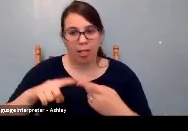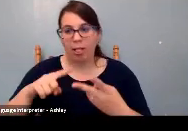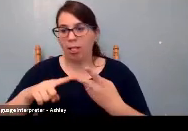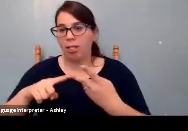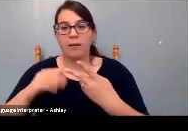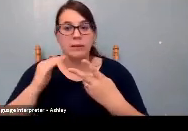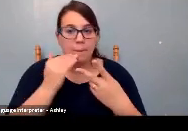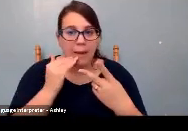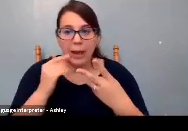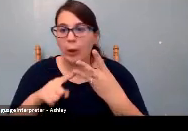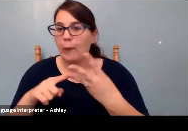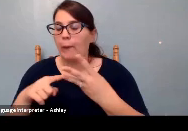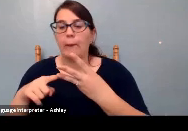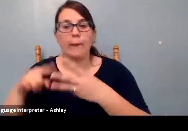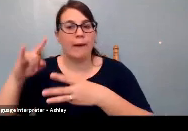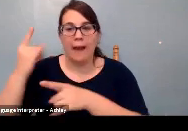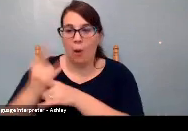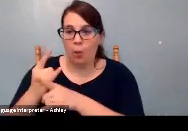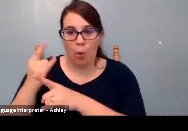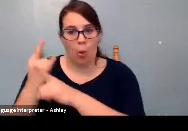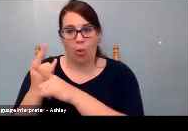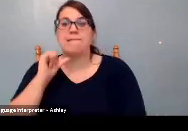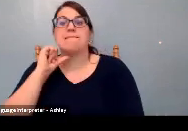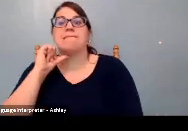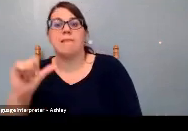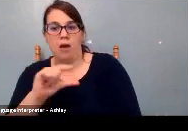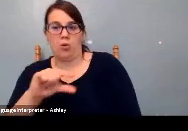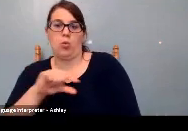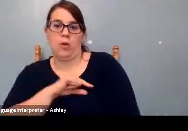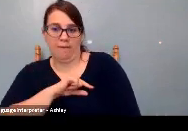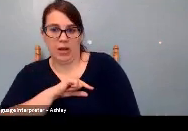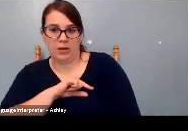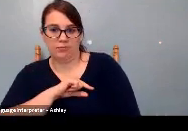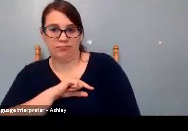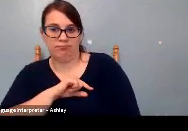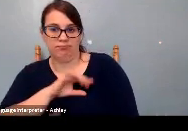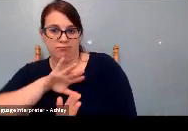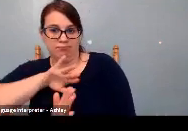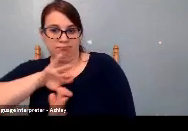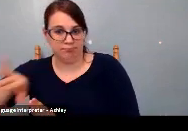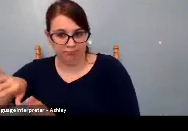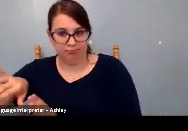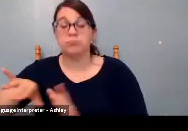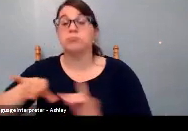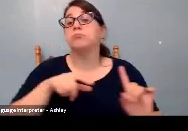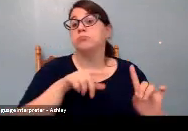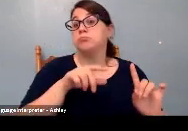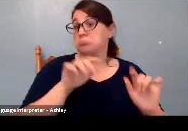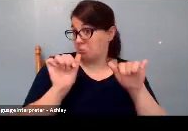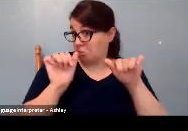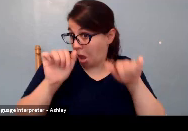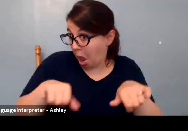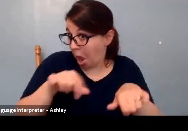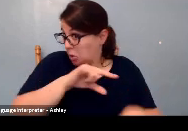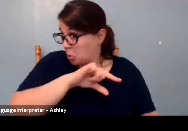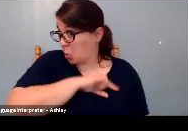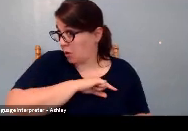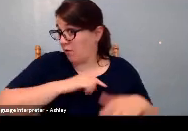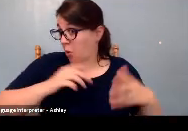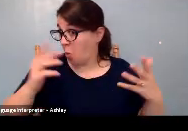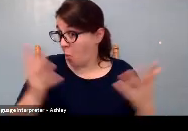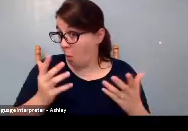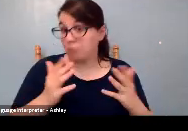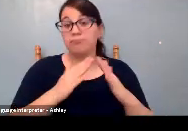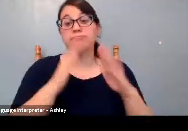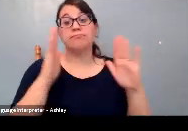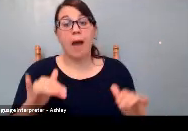be examples of what would not qualify. Examples of what does qualify as a disability-related expense is housing and